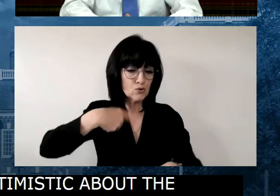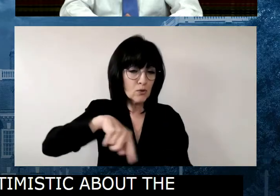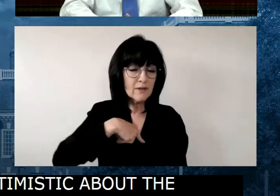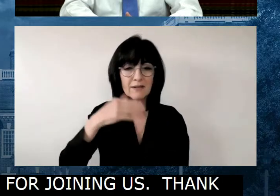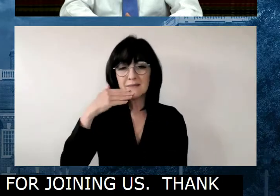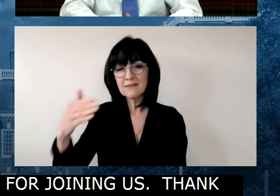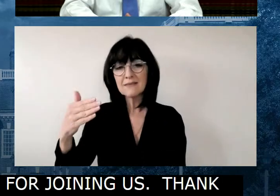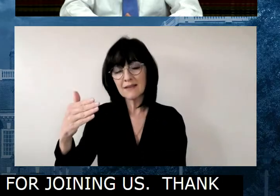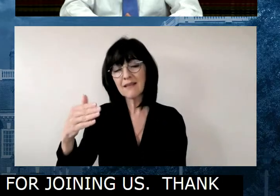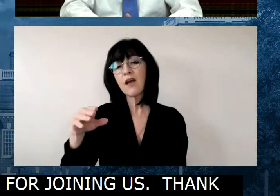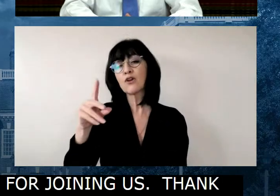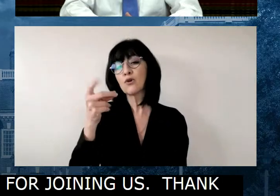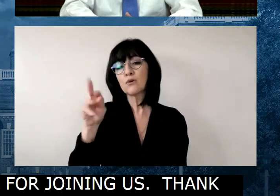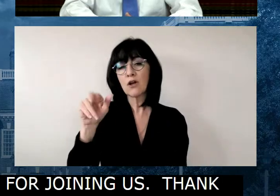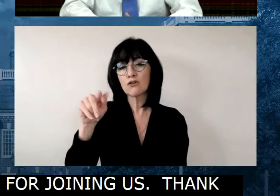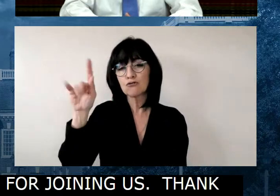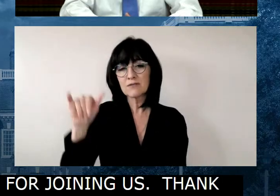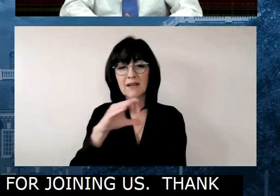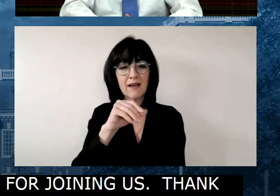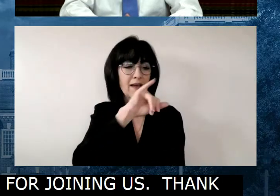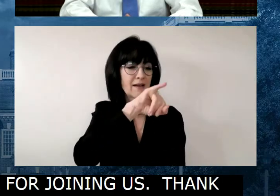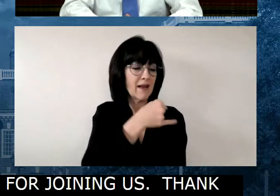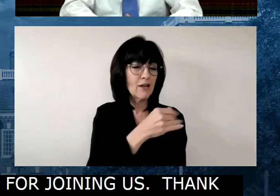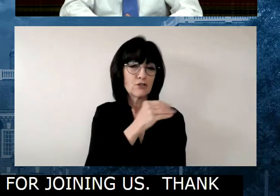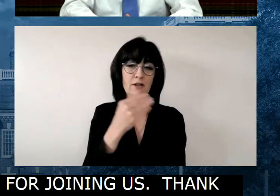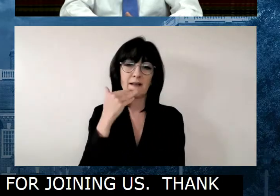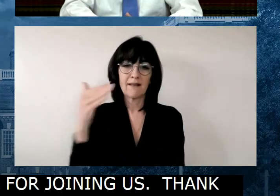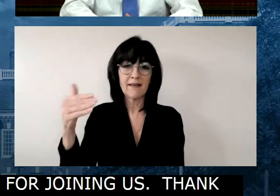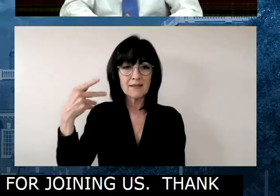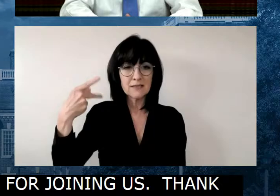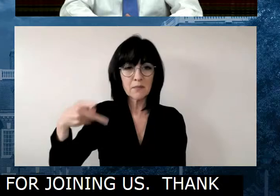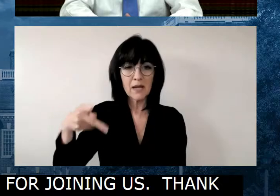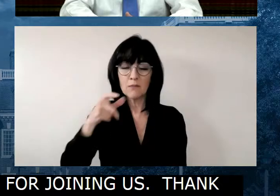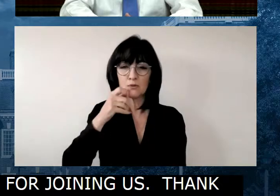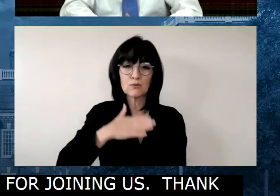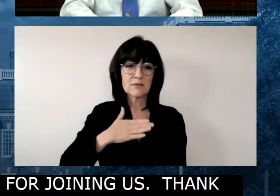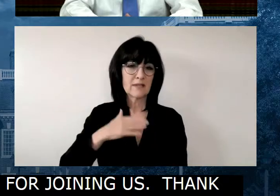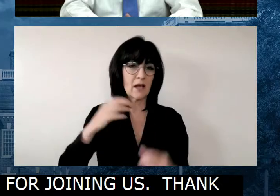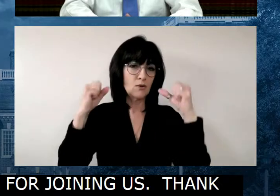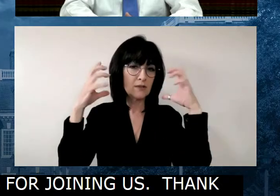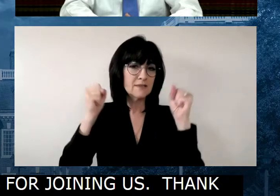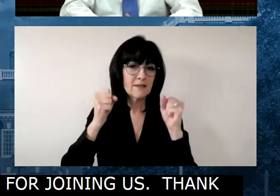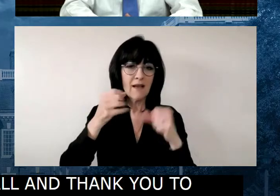Shaw, and thank you to Pam, who's our sign language expert for